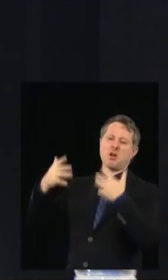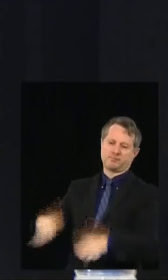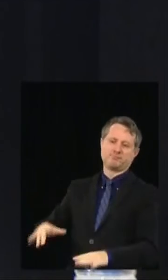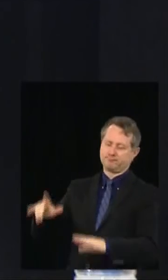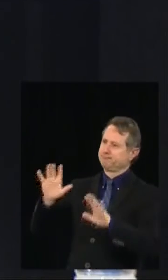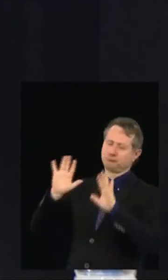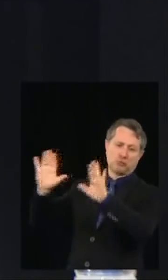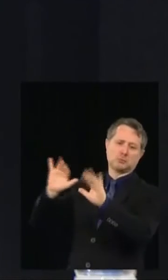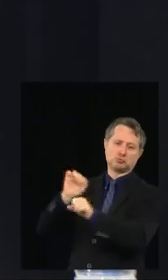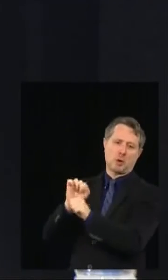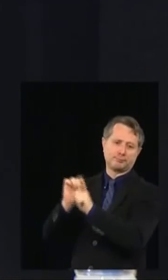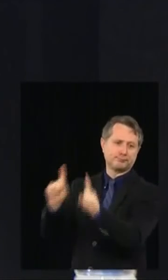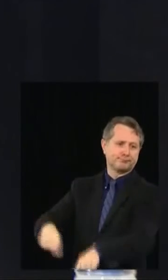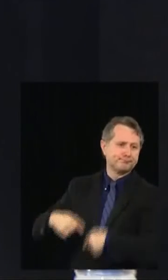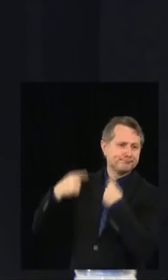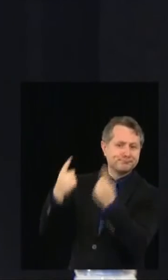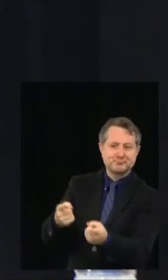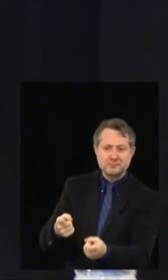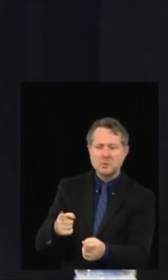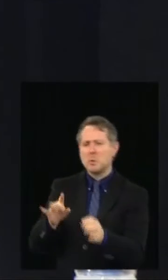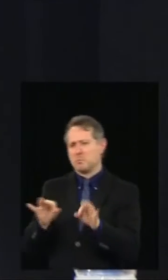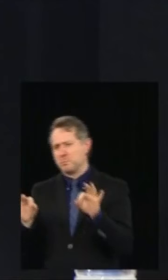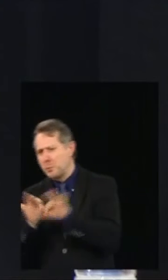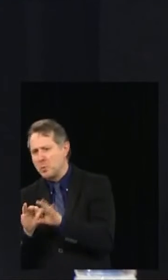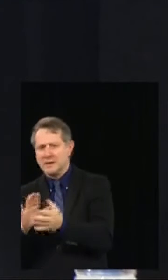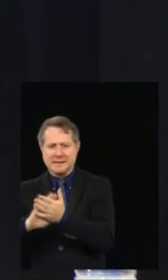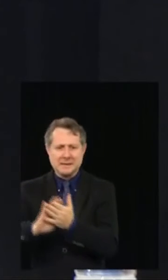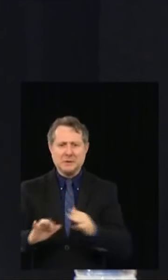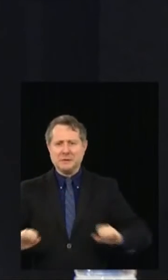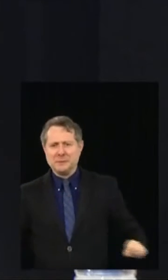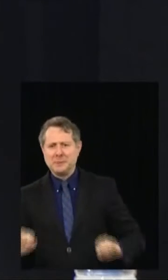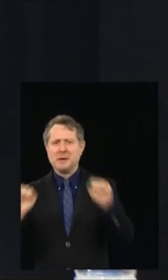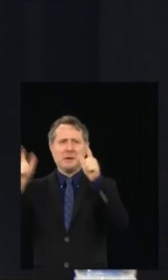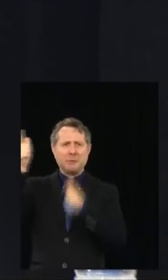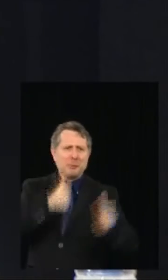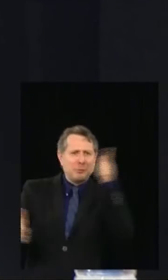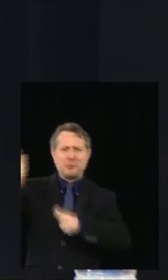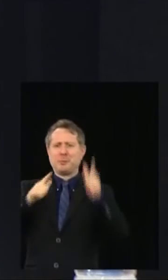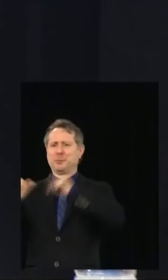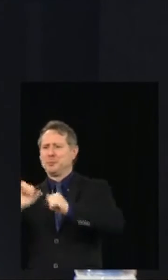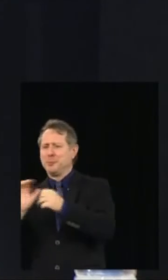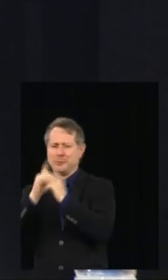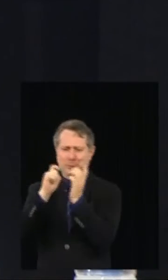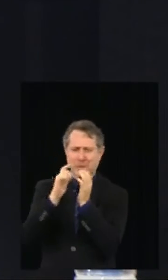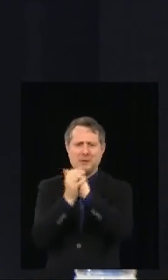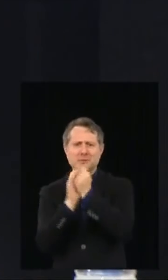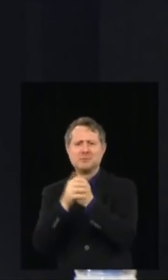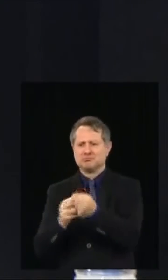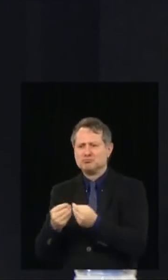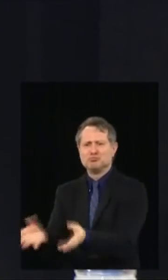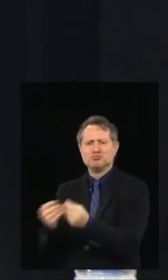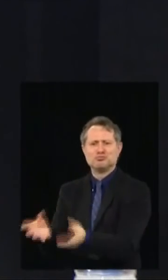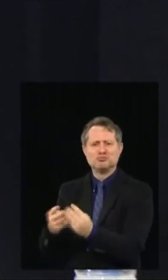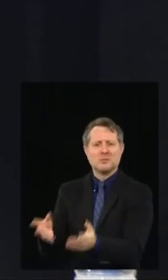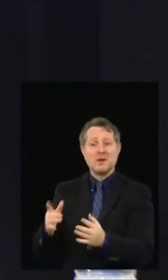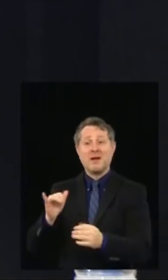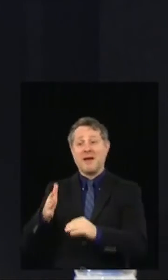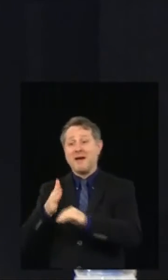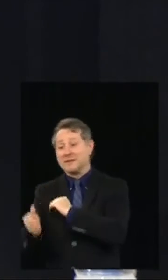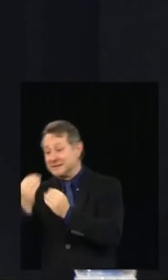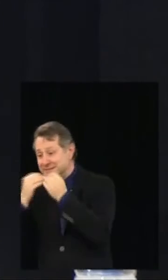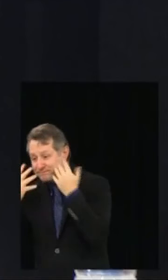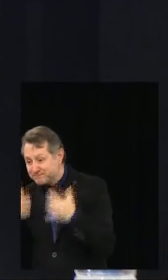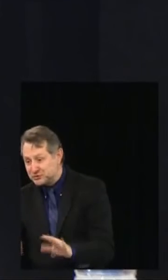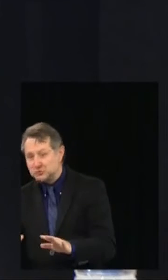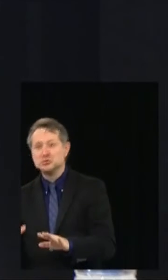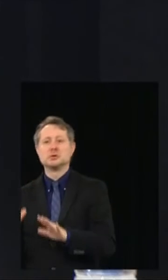everything is properly disinfected, getting hand sanitizer to the prisoners, and making sure that everything is being sanitized after every meal, after showers,